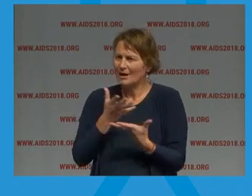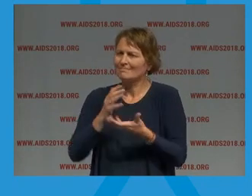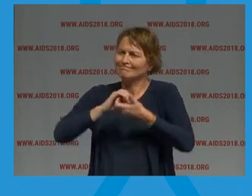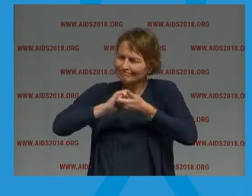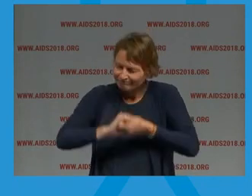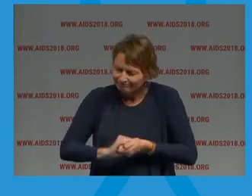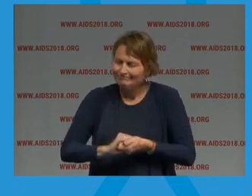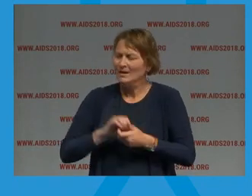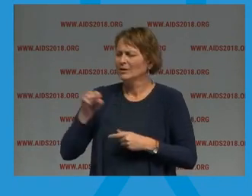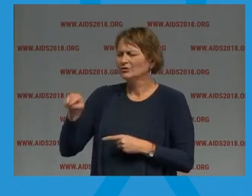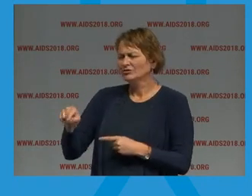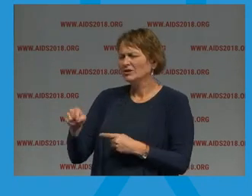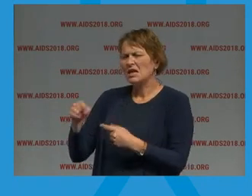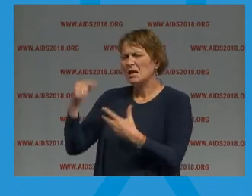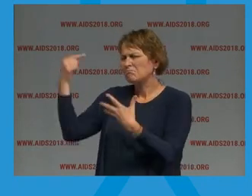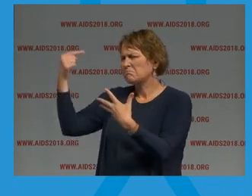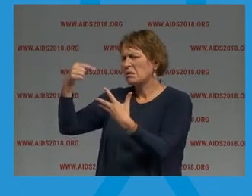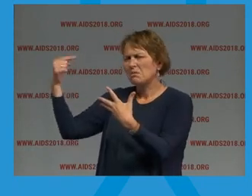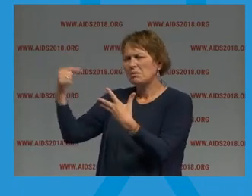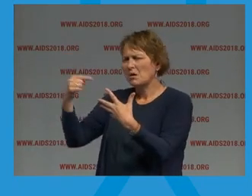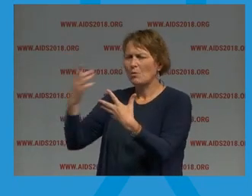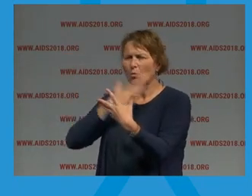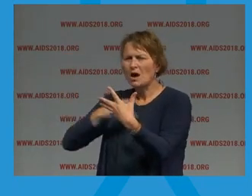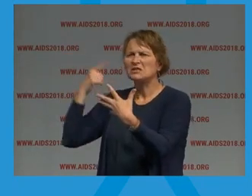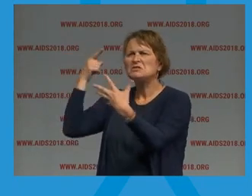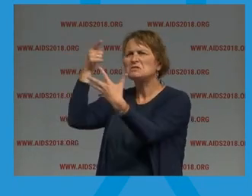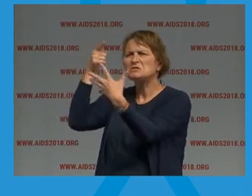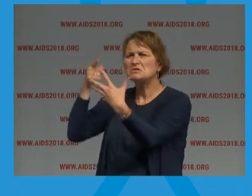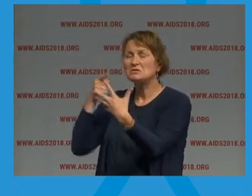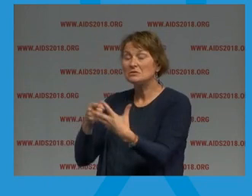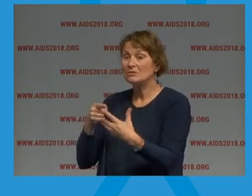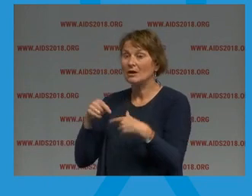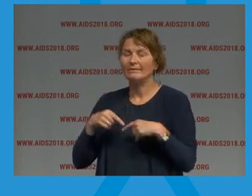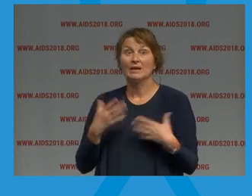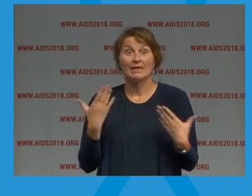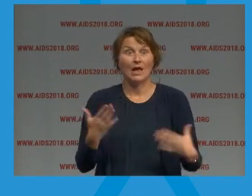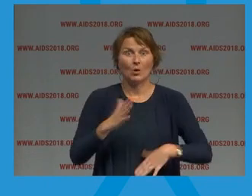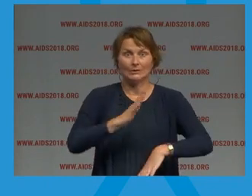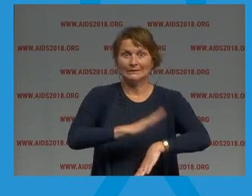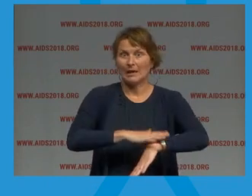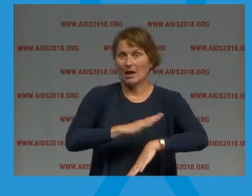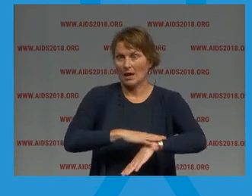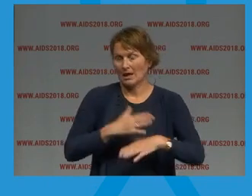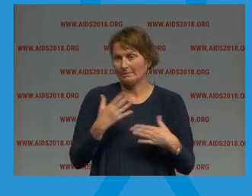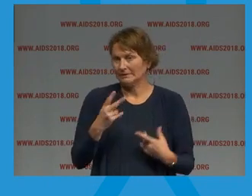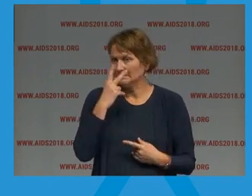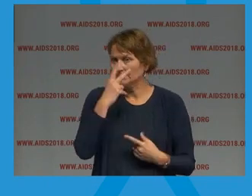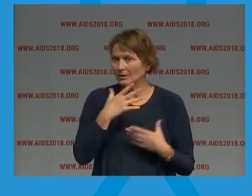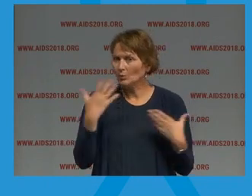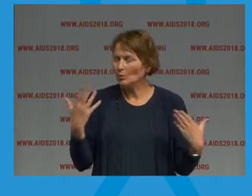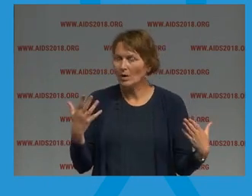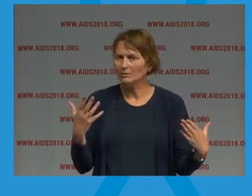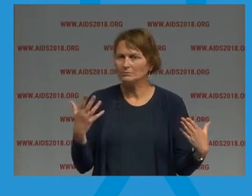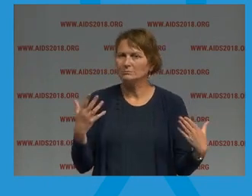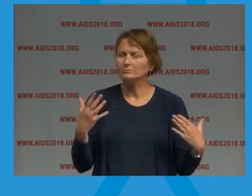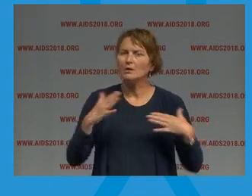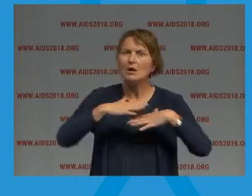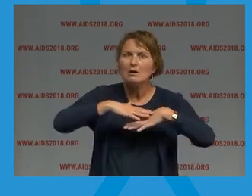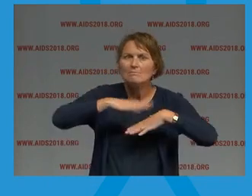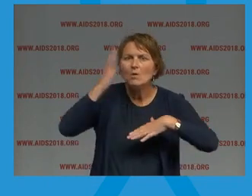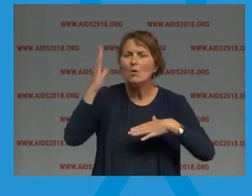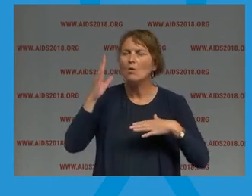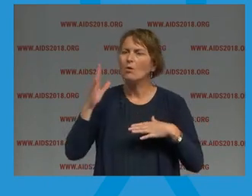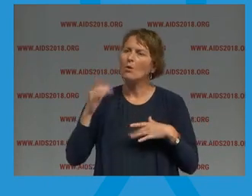that she stood for, especially at a moment when we're seeing the rise of more and more